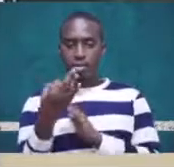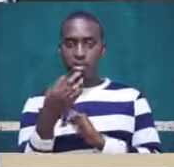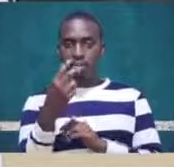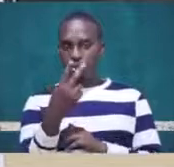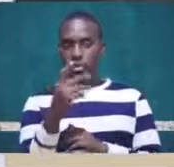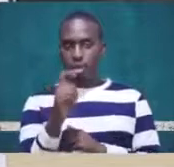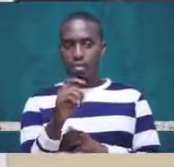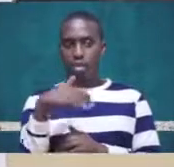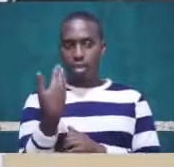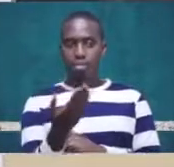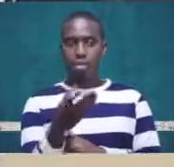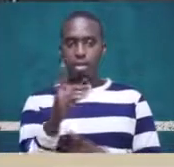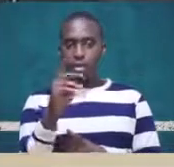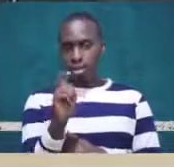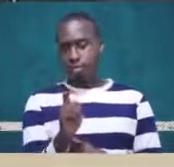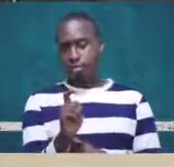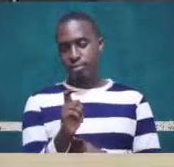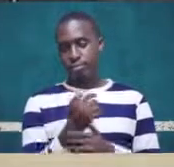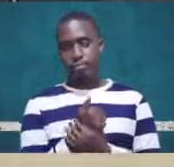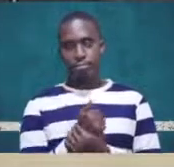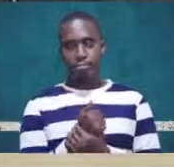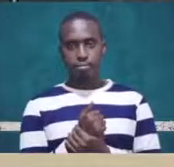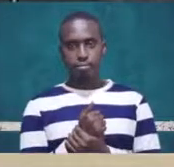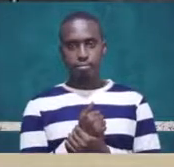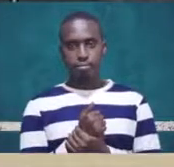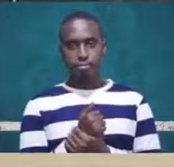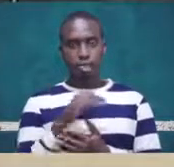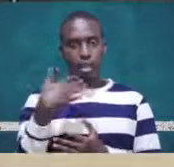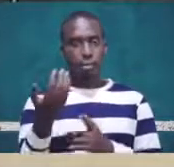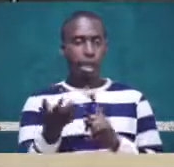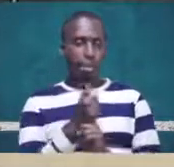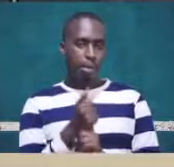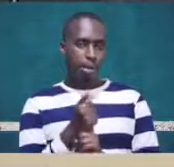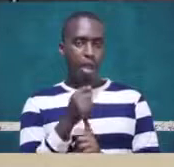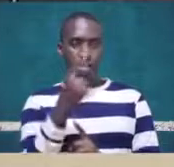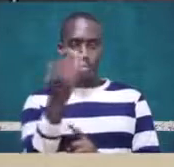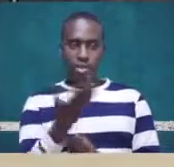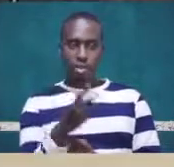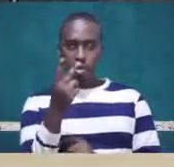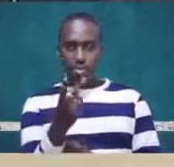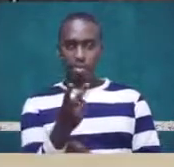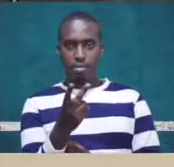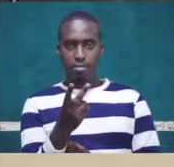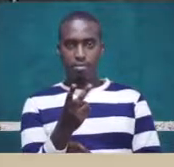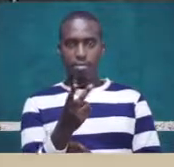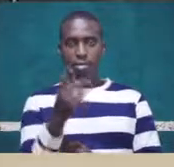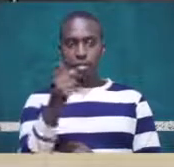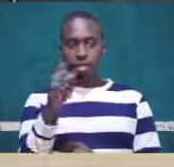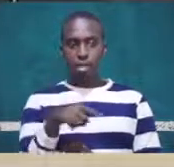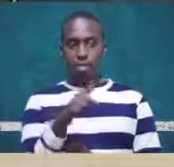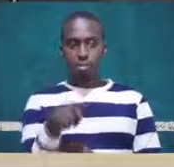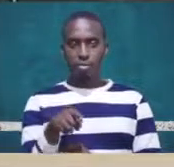2x, then dx. So we'll be having a half